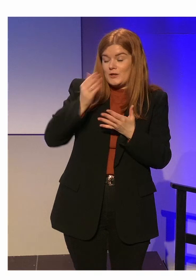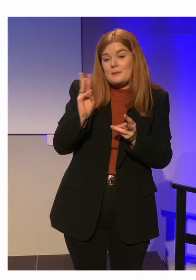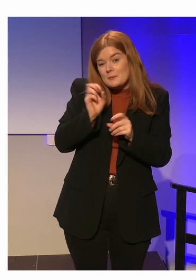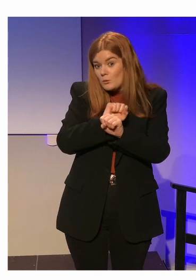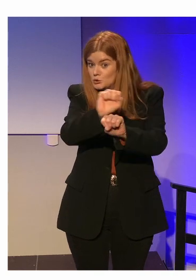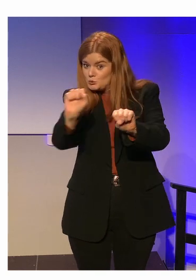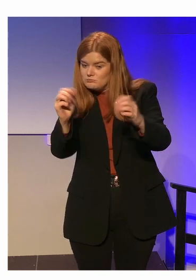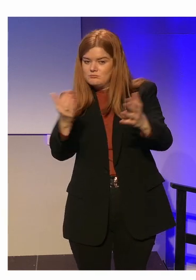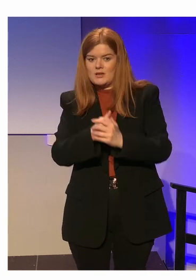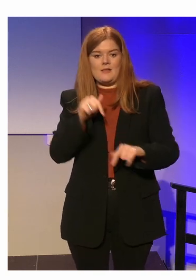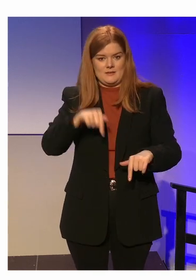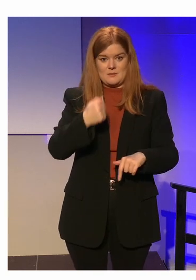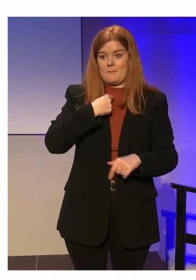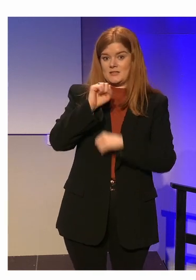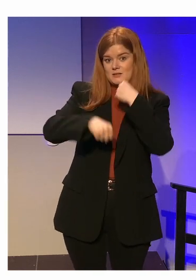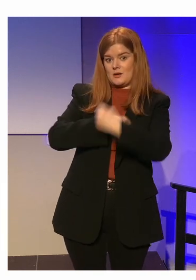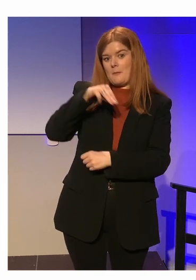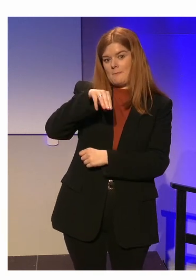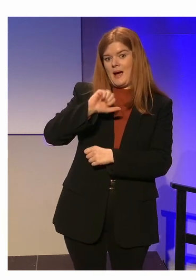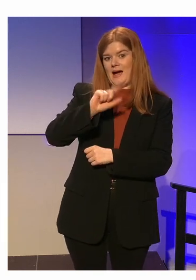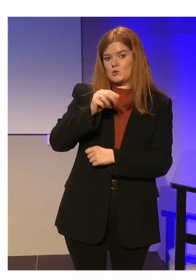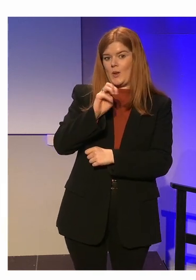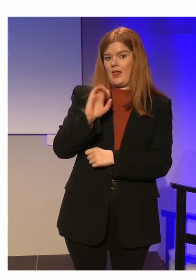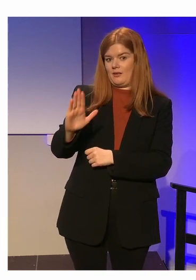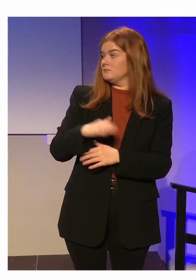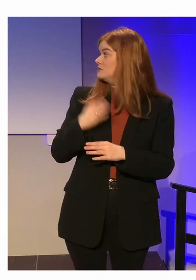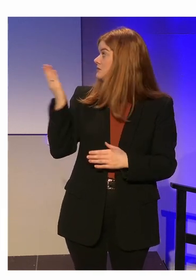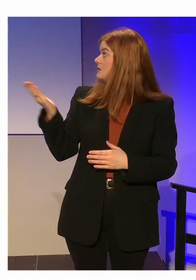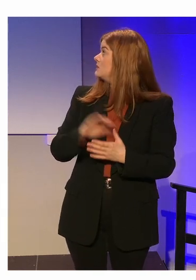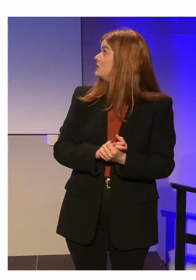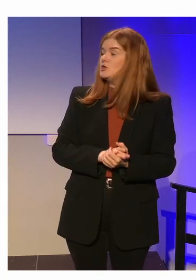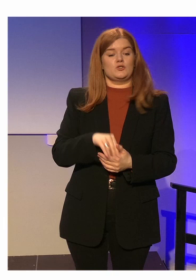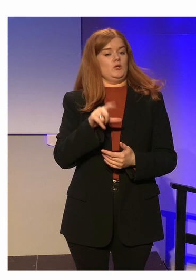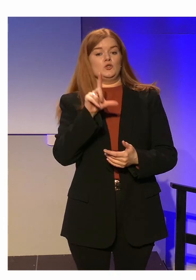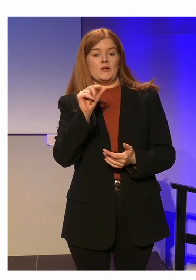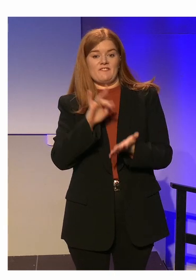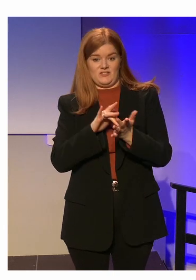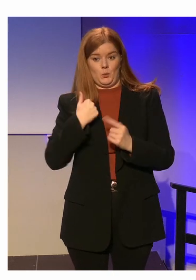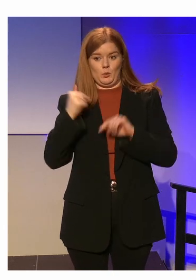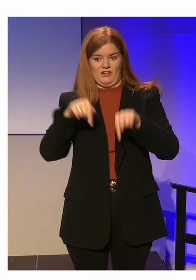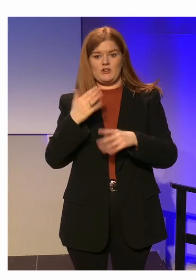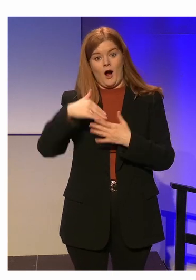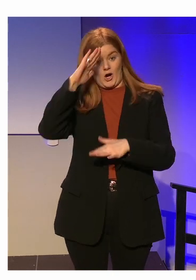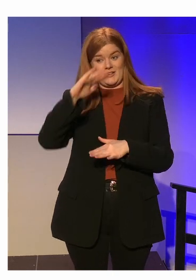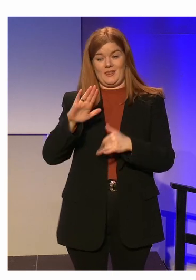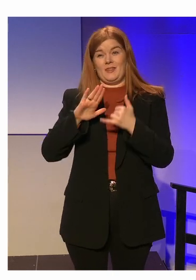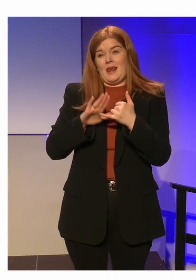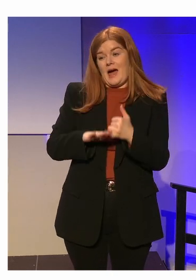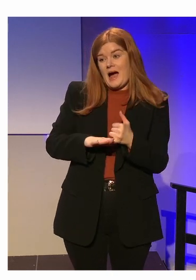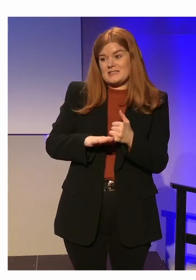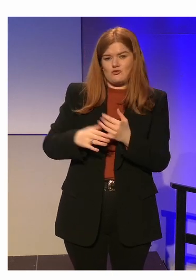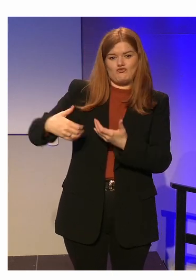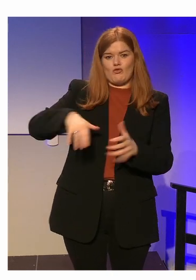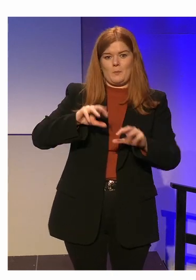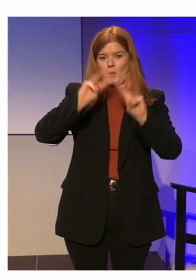you. This is my son, Maxwell. In 2015, we were here in Ireland during the last